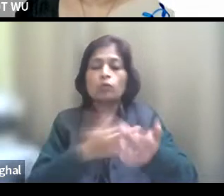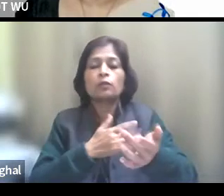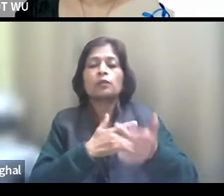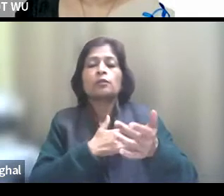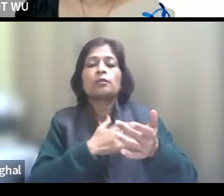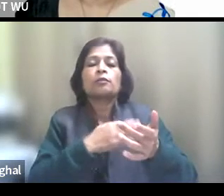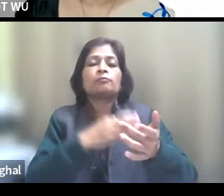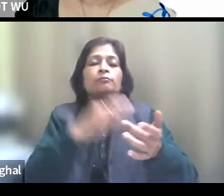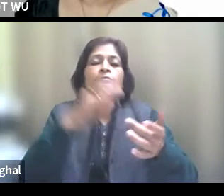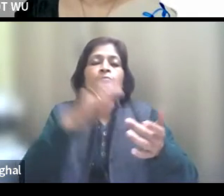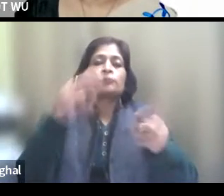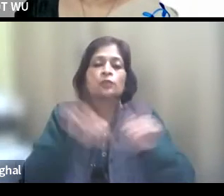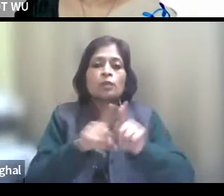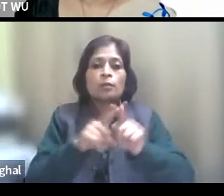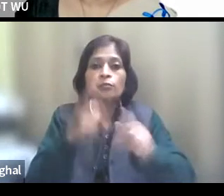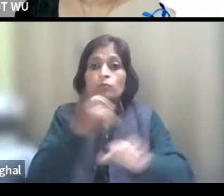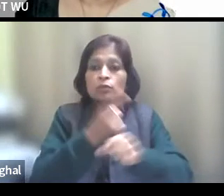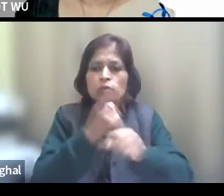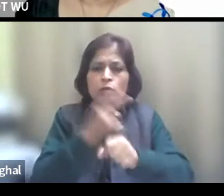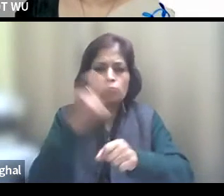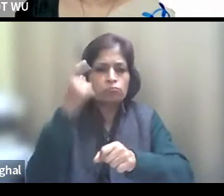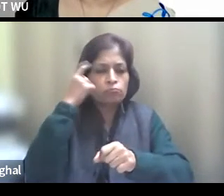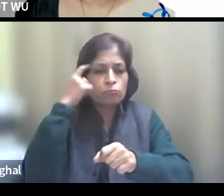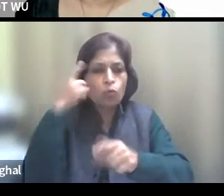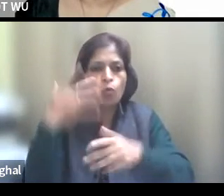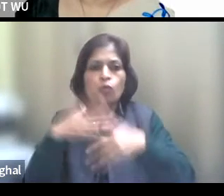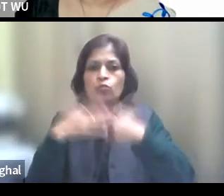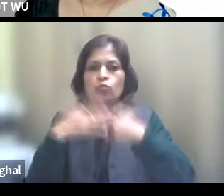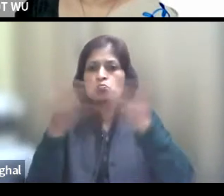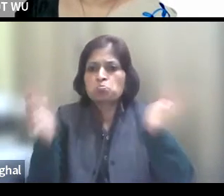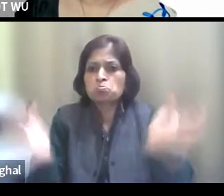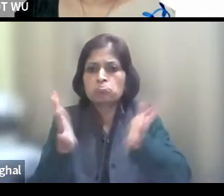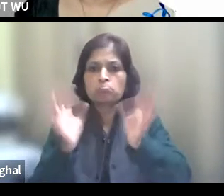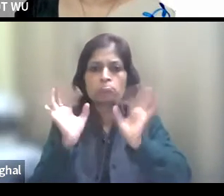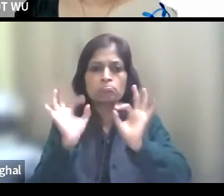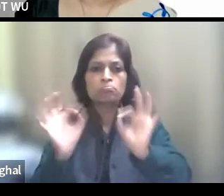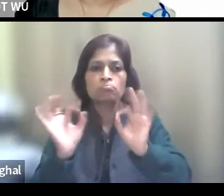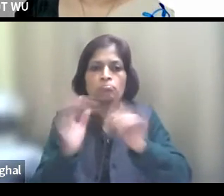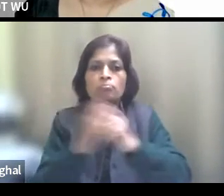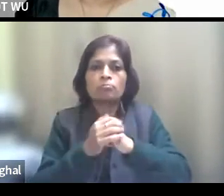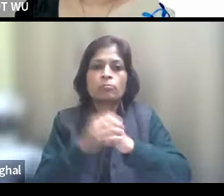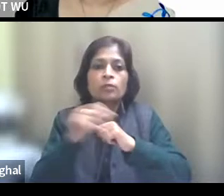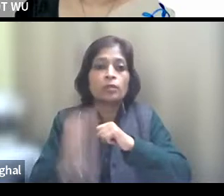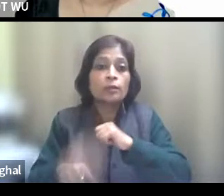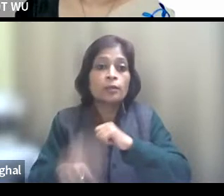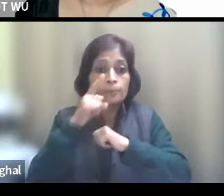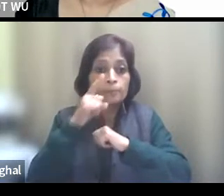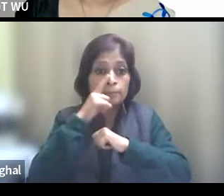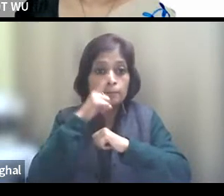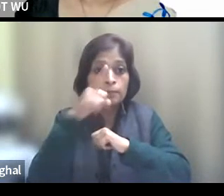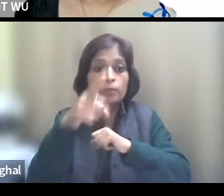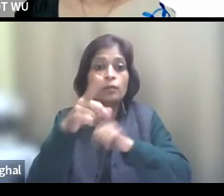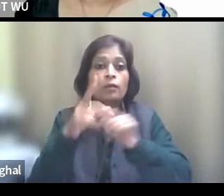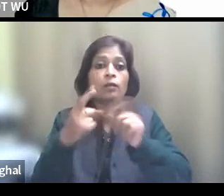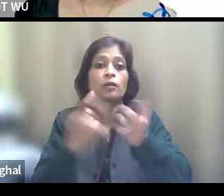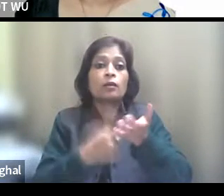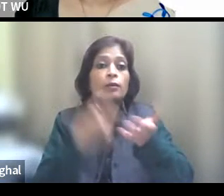and motivation. Now, these are not just things that tell you about Dr. Dorji. It also tells you about